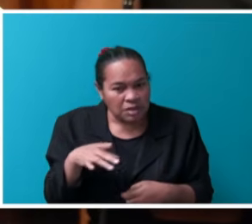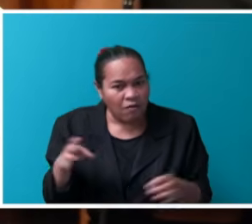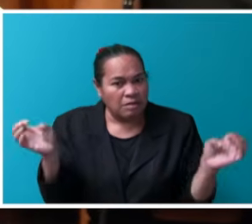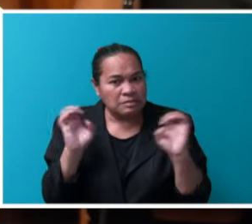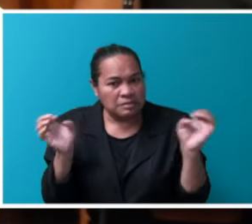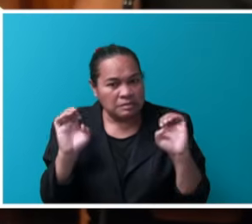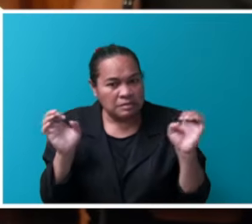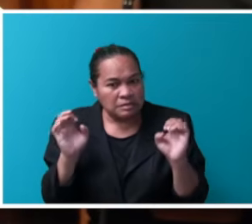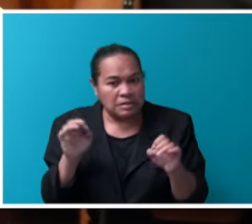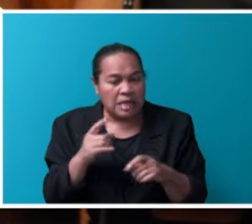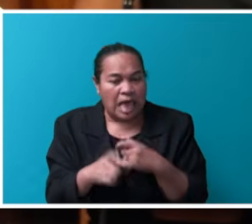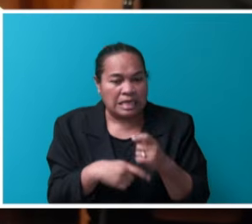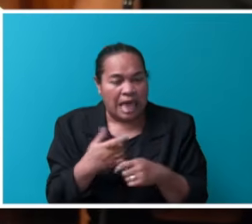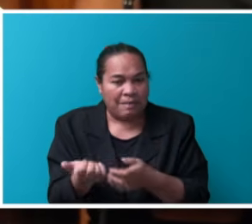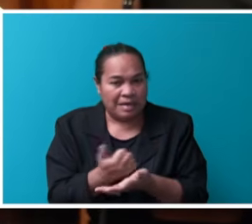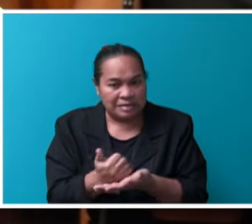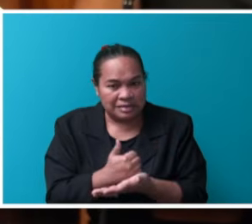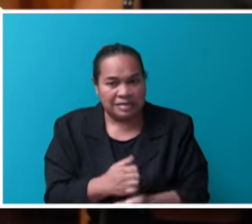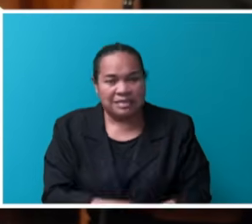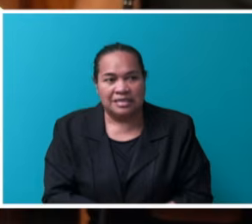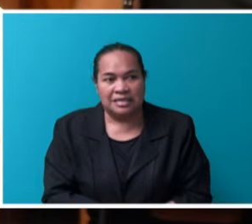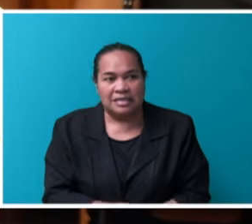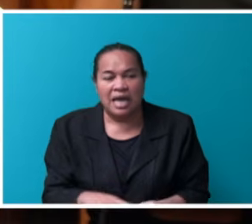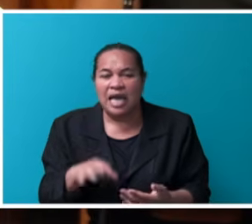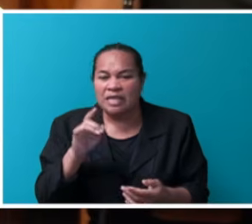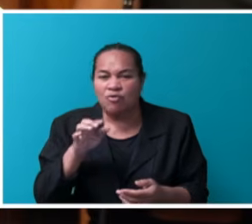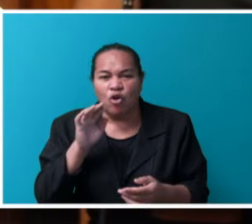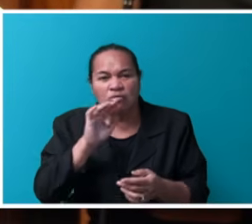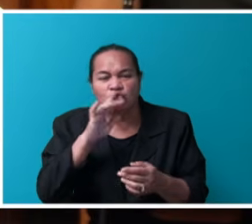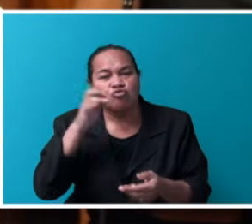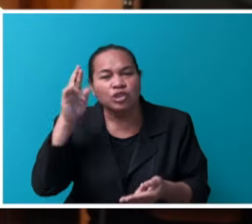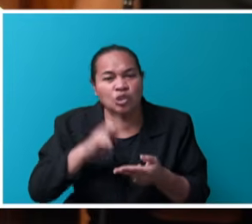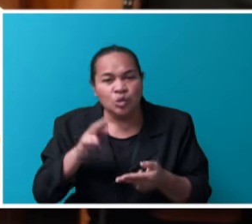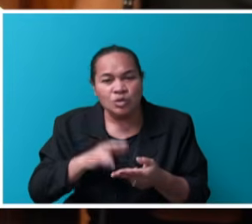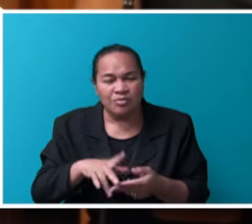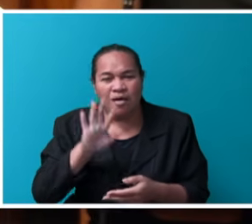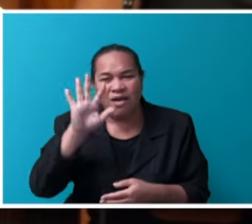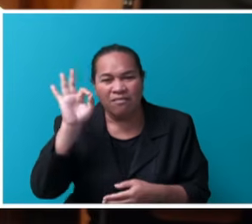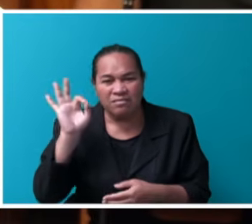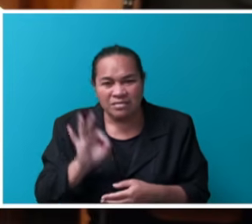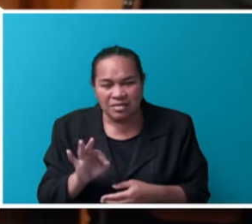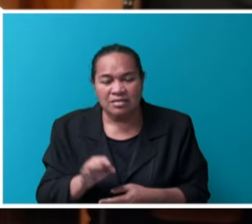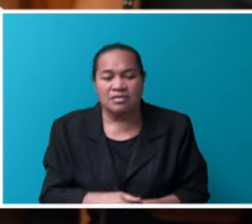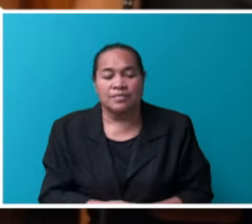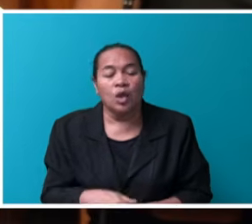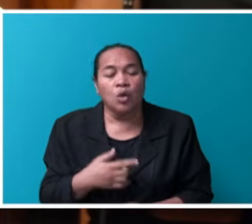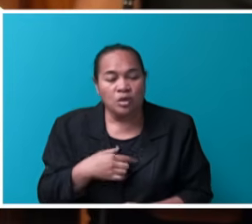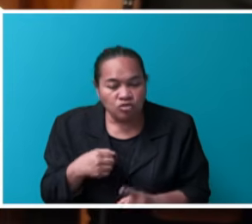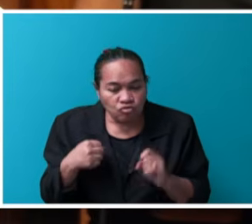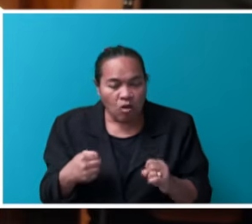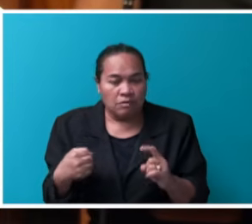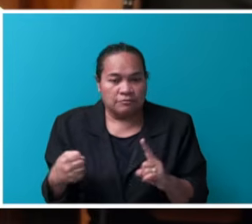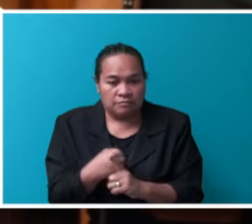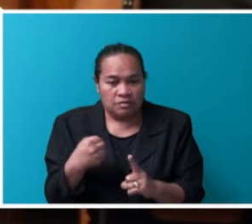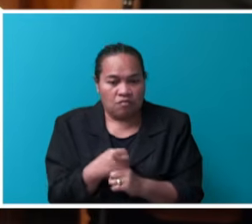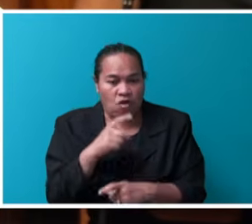maintain global temperature rise below 1.5 degrees from pre-industrial levels. We are also strongly advocating for climate finance,